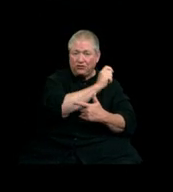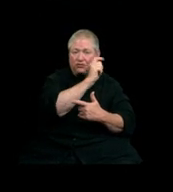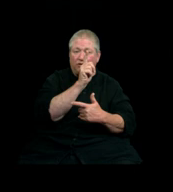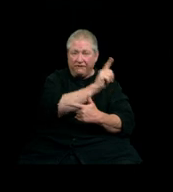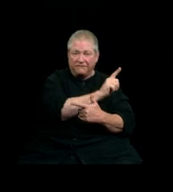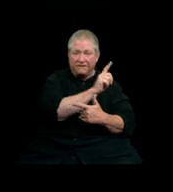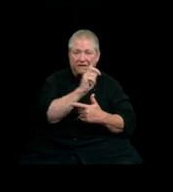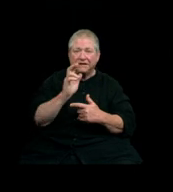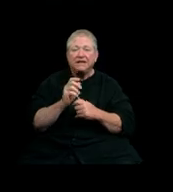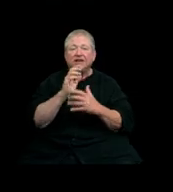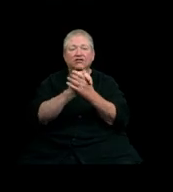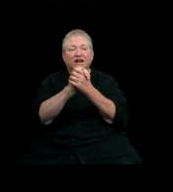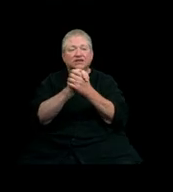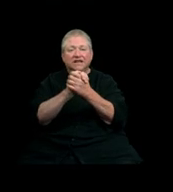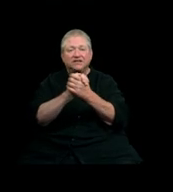Congratulations.